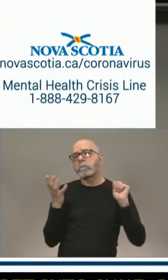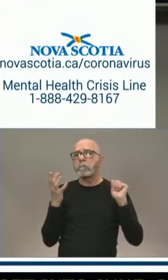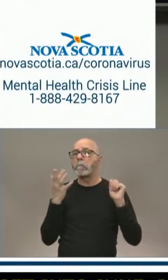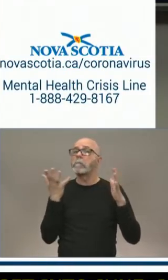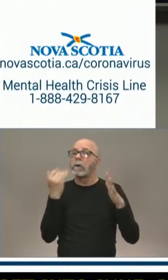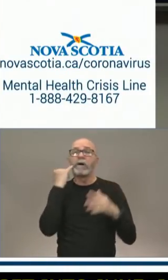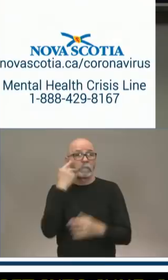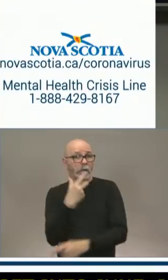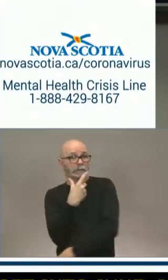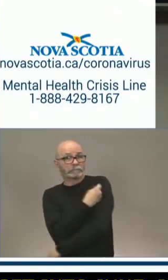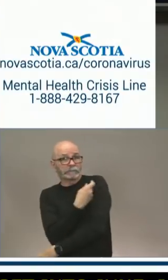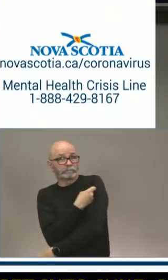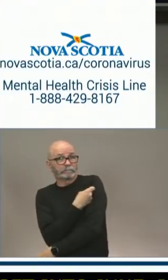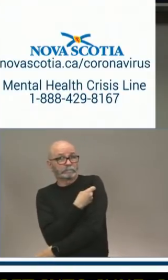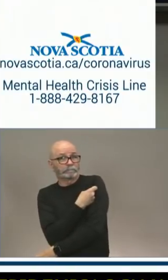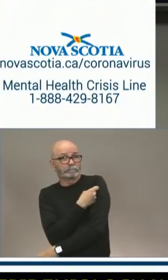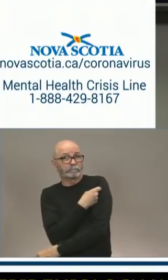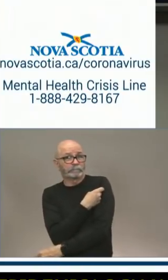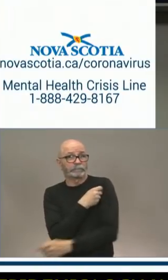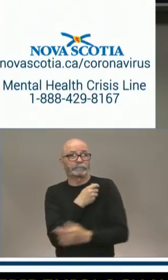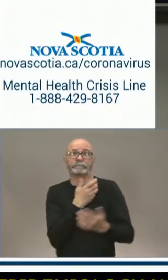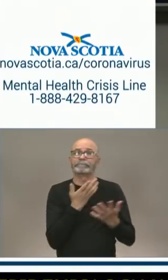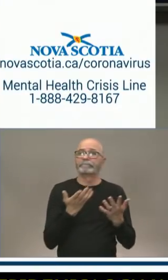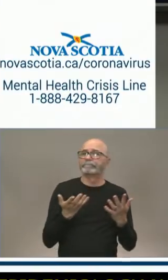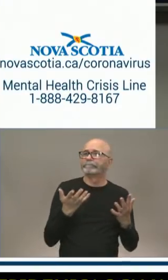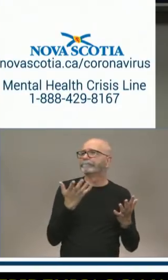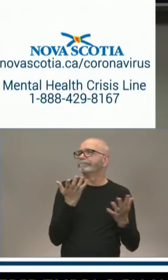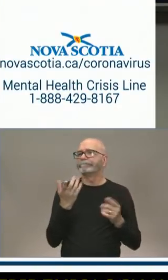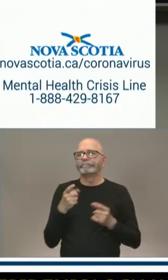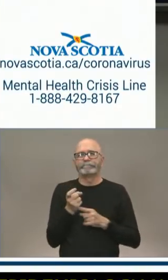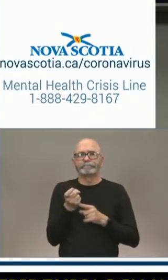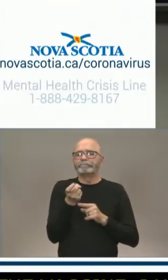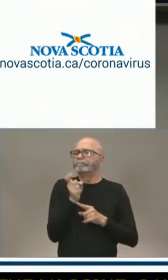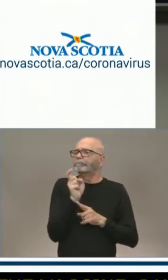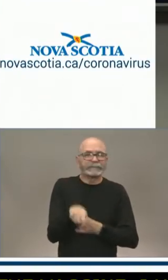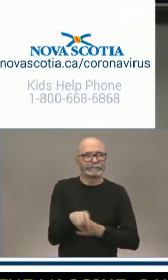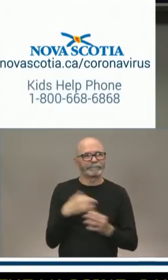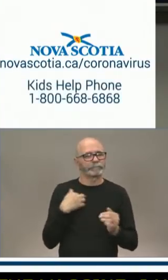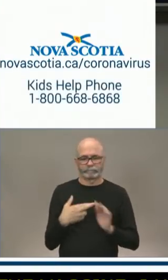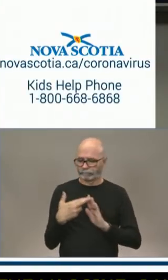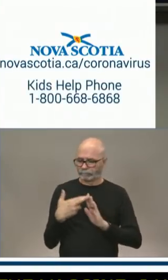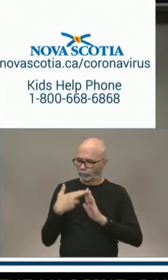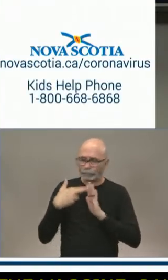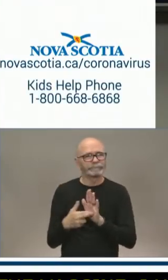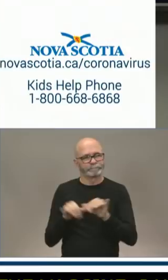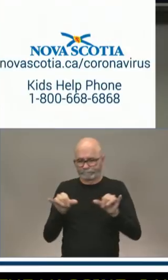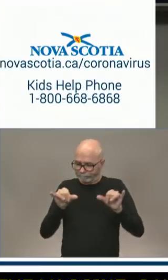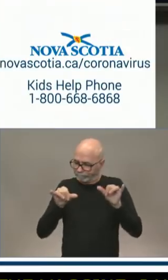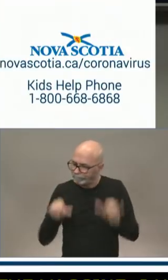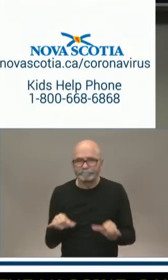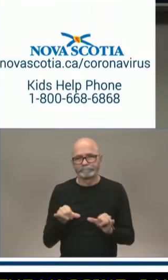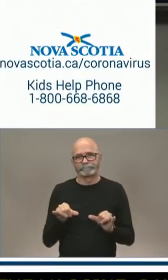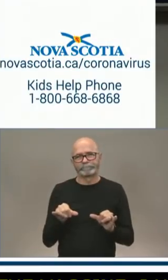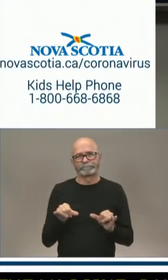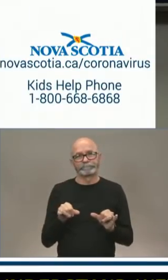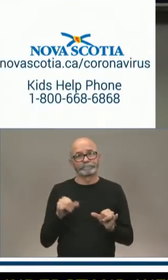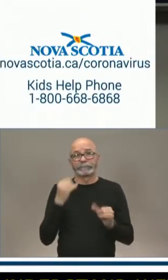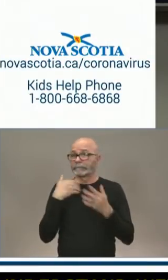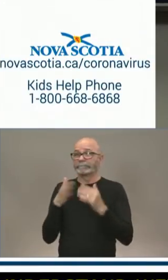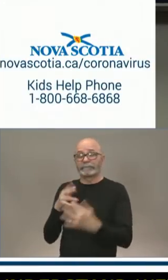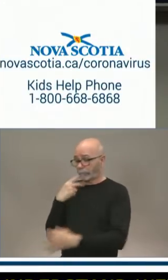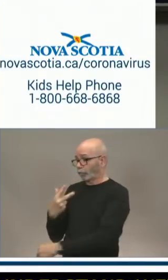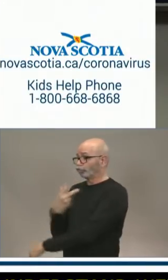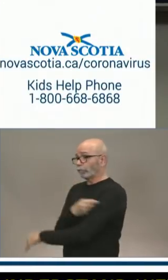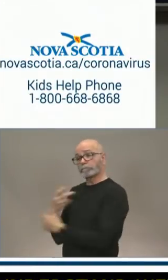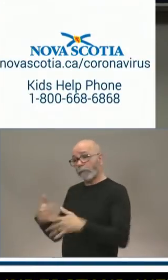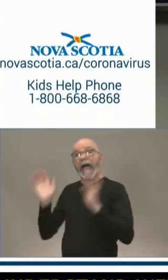to understand we're going to have COVID restrictions and COVID protocols for a number of months as we learn ultimately what is the